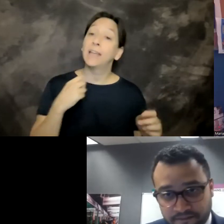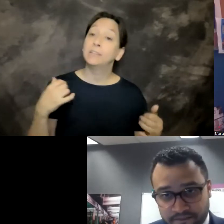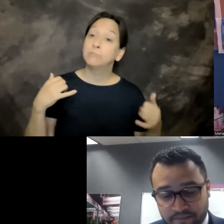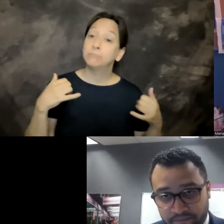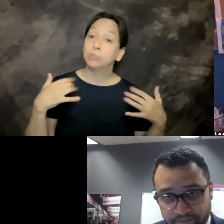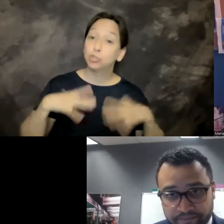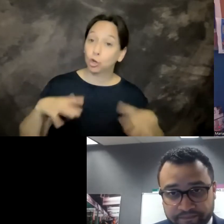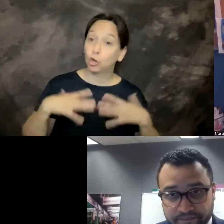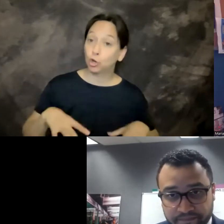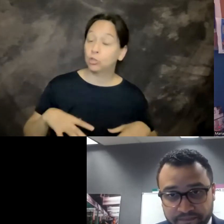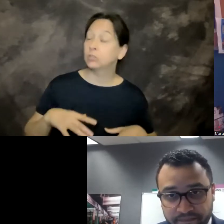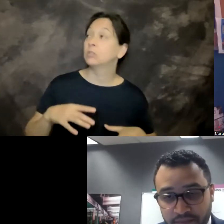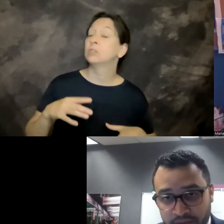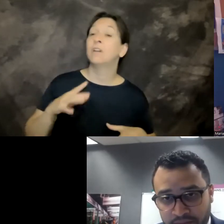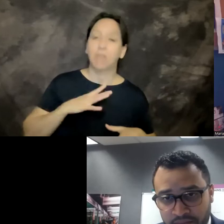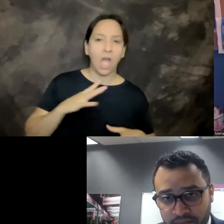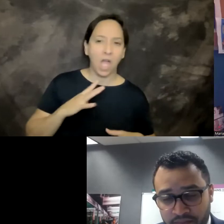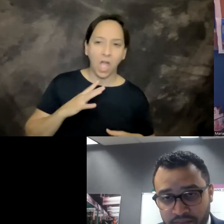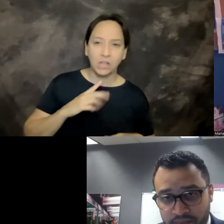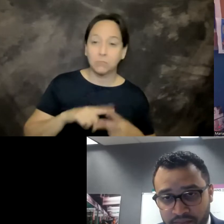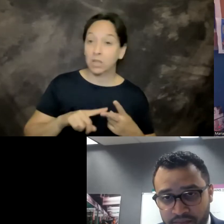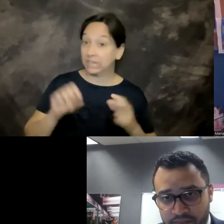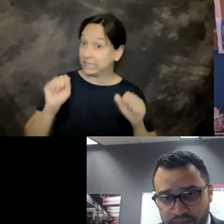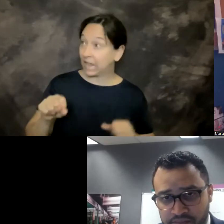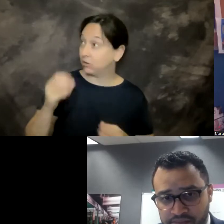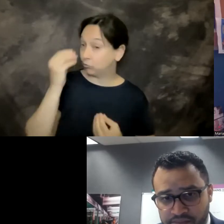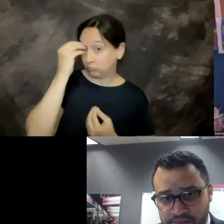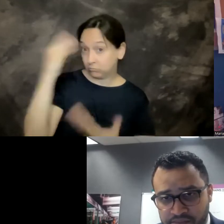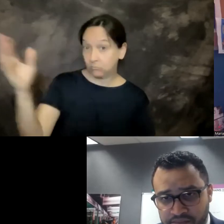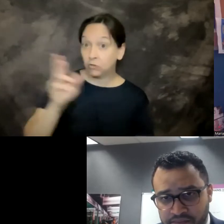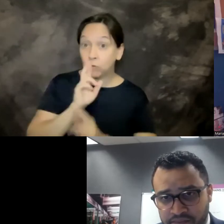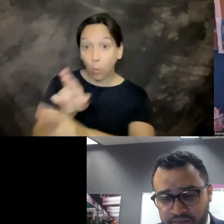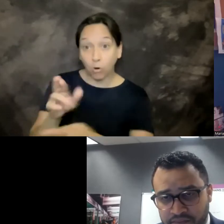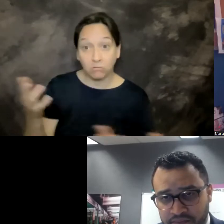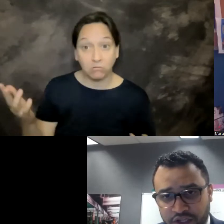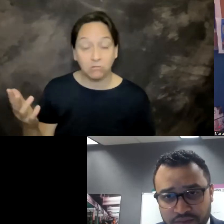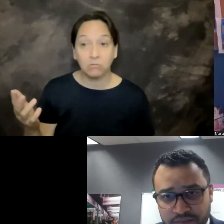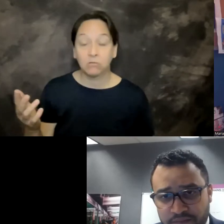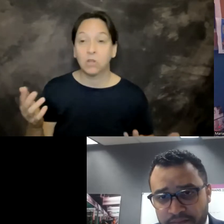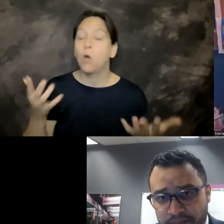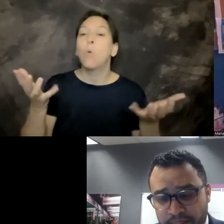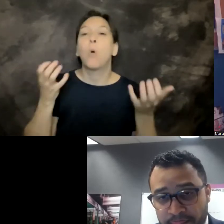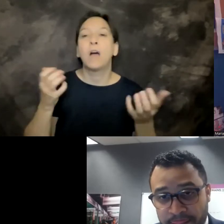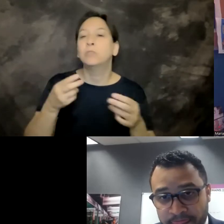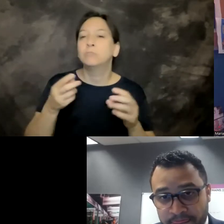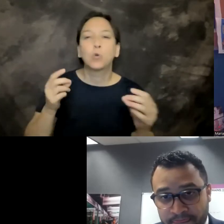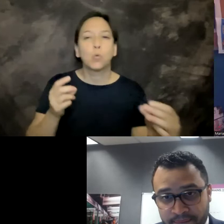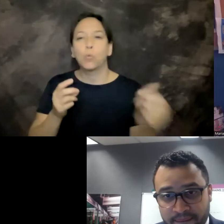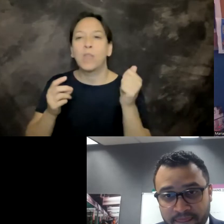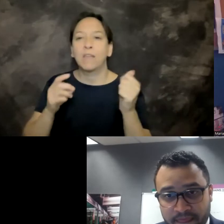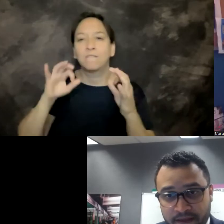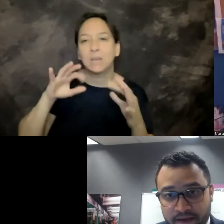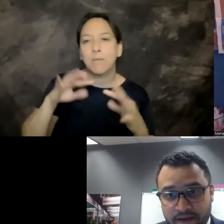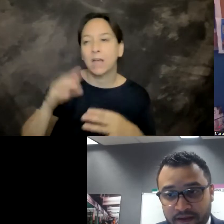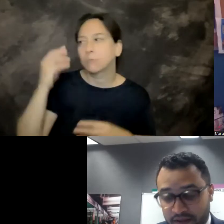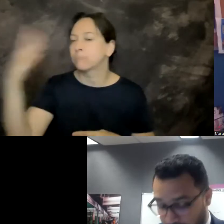way for me to report that to ensure that we're actually getting as quick of feedback as possible? What is the best way for me to report that beyond speaking to